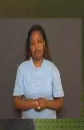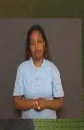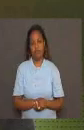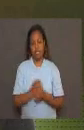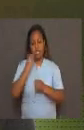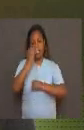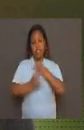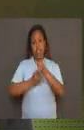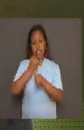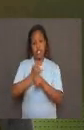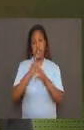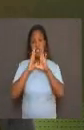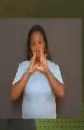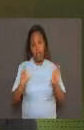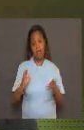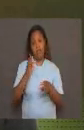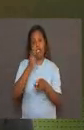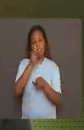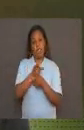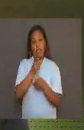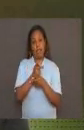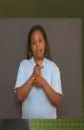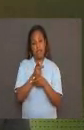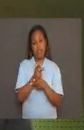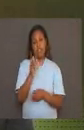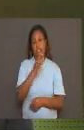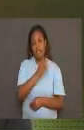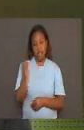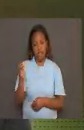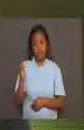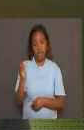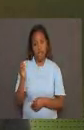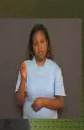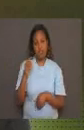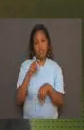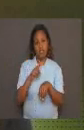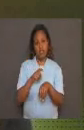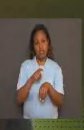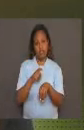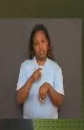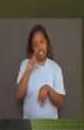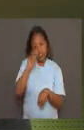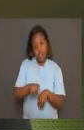Maintaining international peace and responding to times of